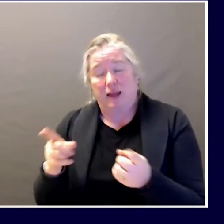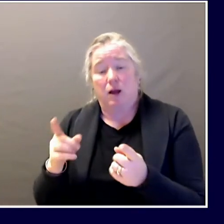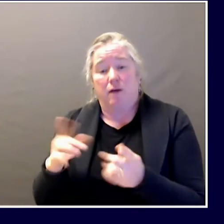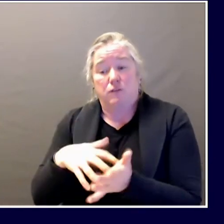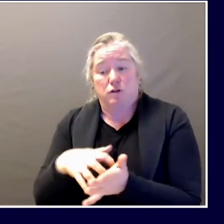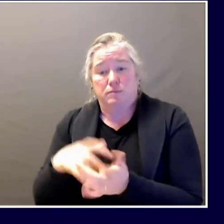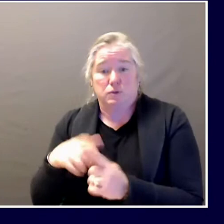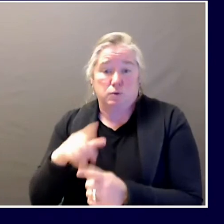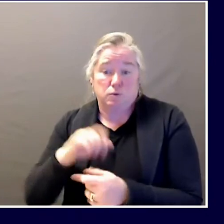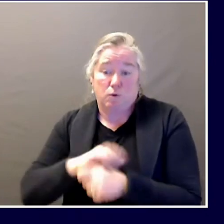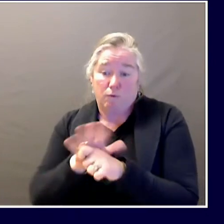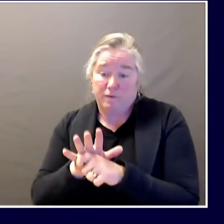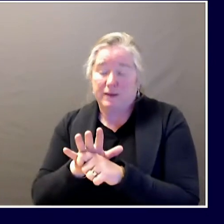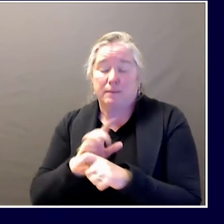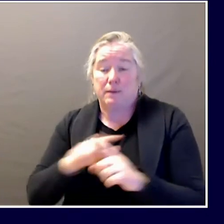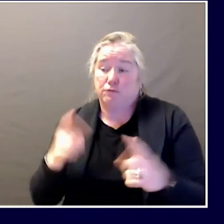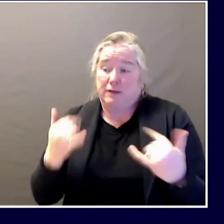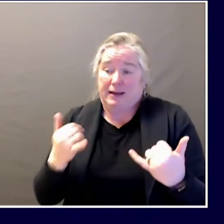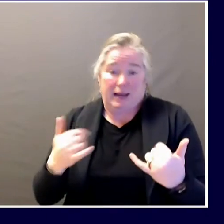today.